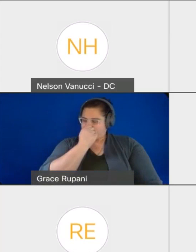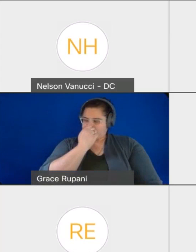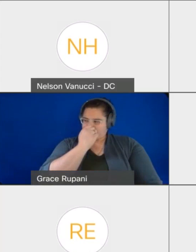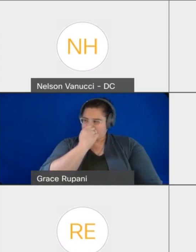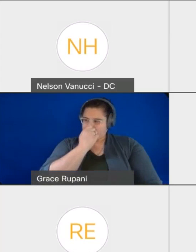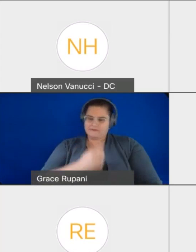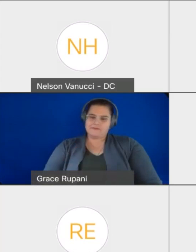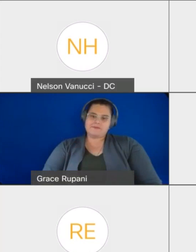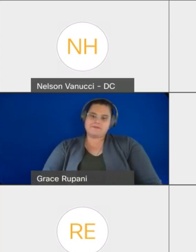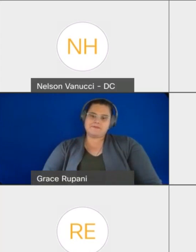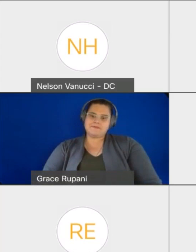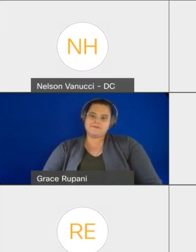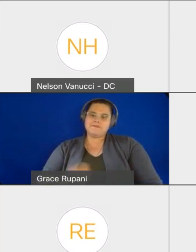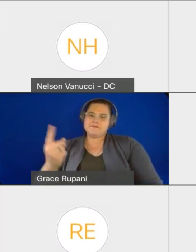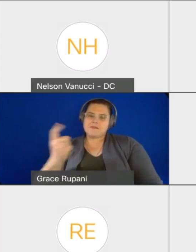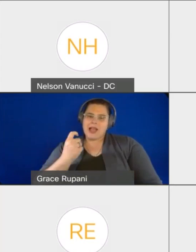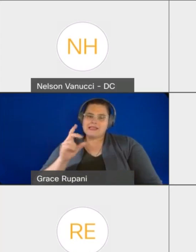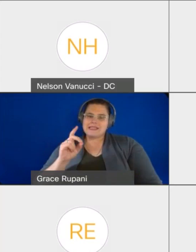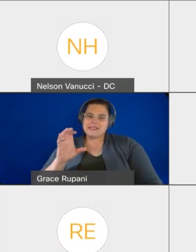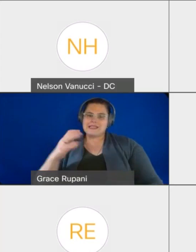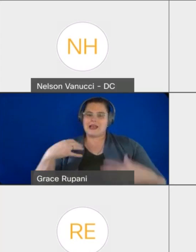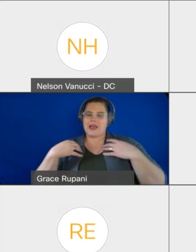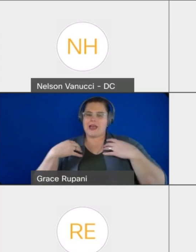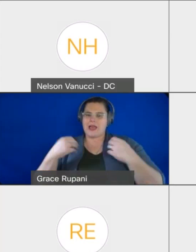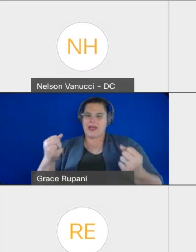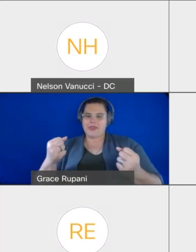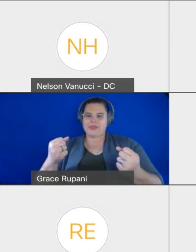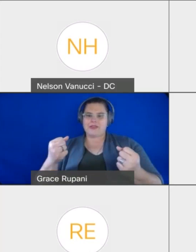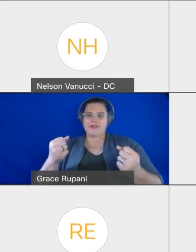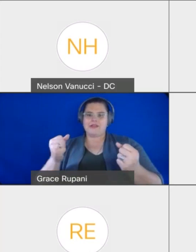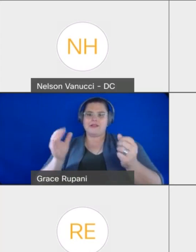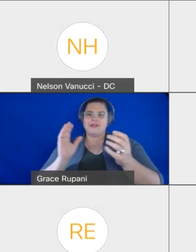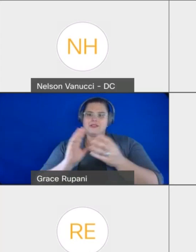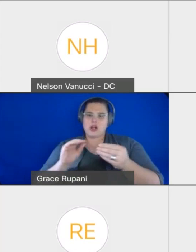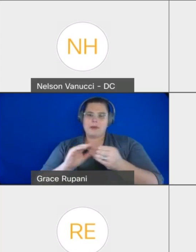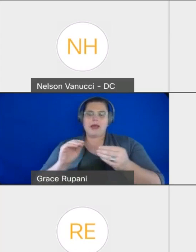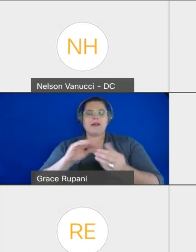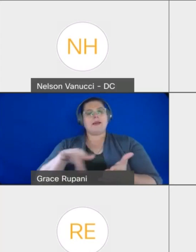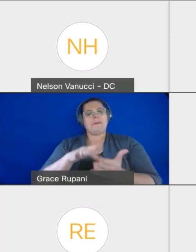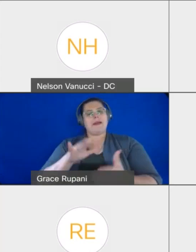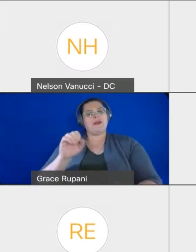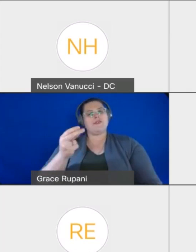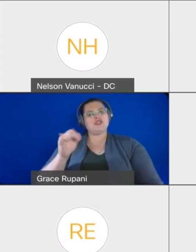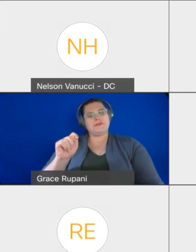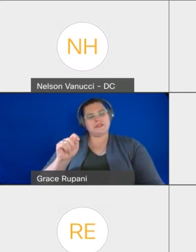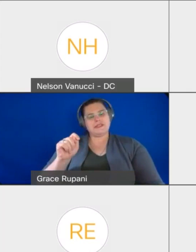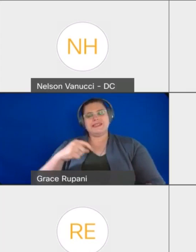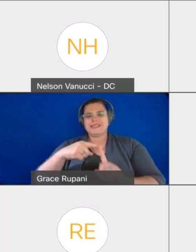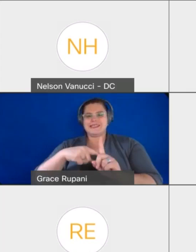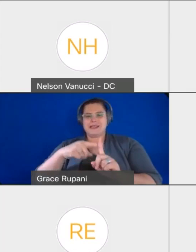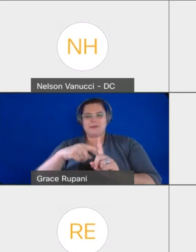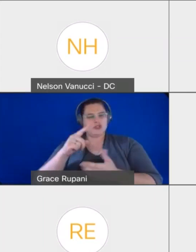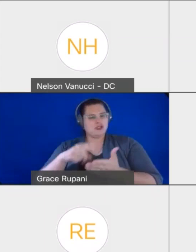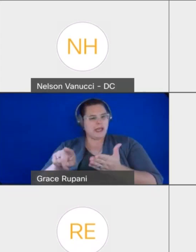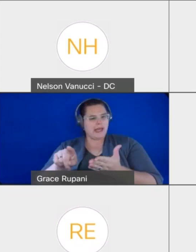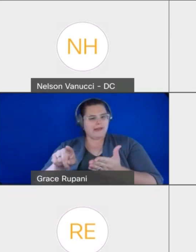Can DC Health expand on a recommendation of mid-shift temperature checks? So I don't believe